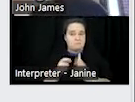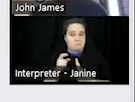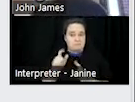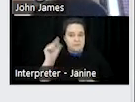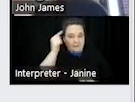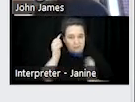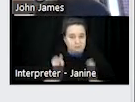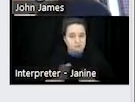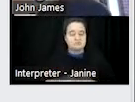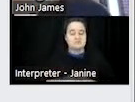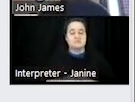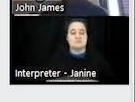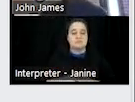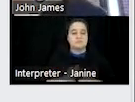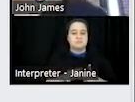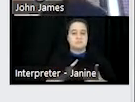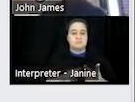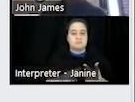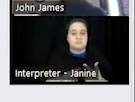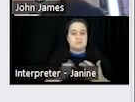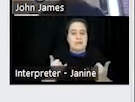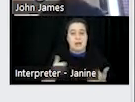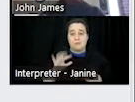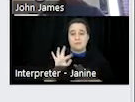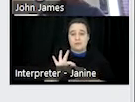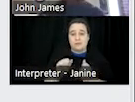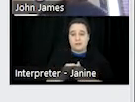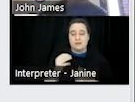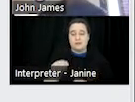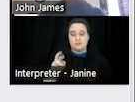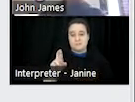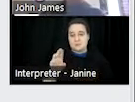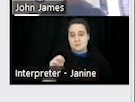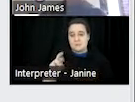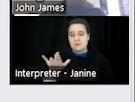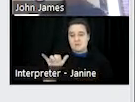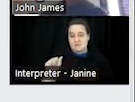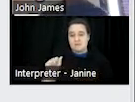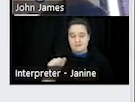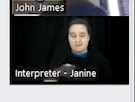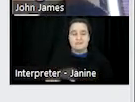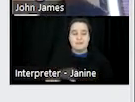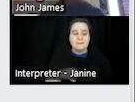And then now I have a connection with Mr. Mara, and then